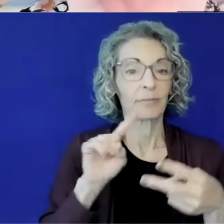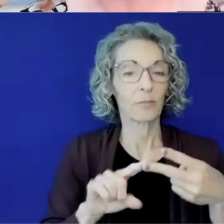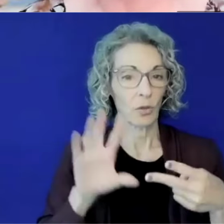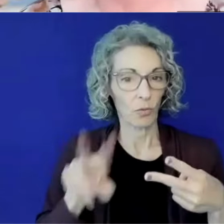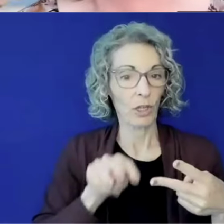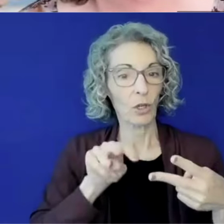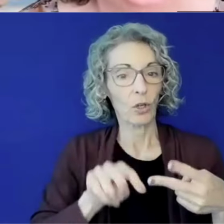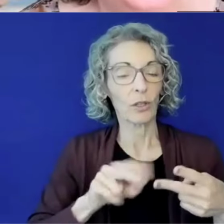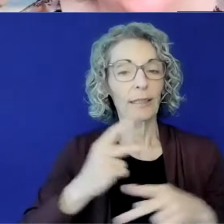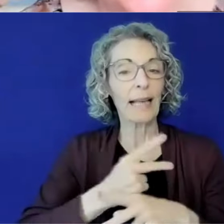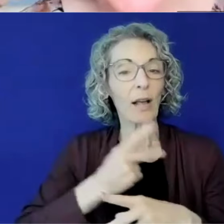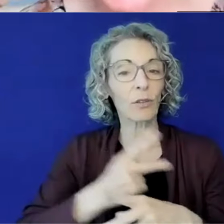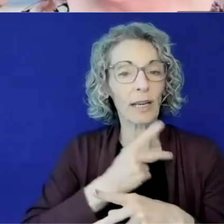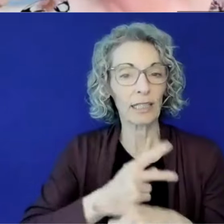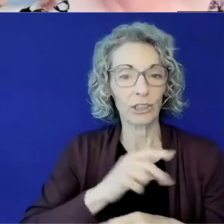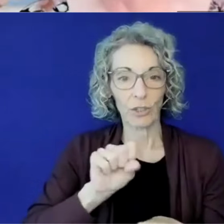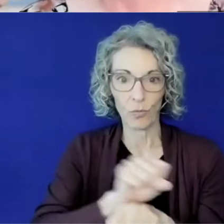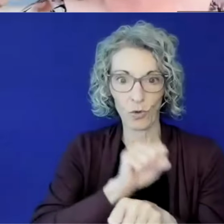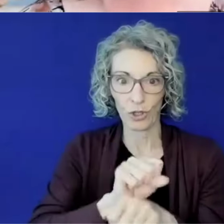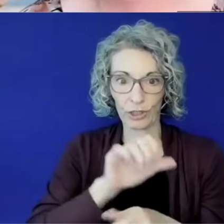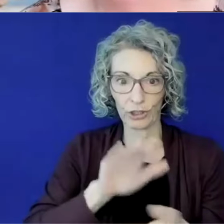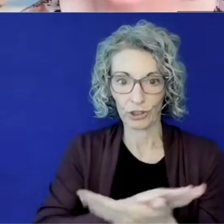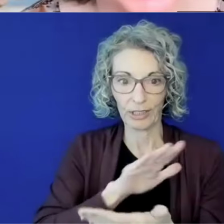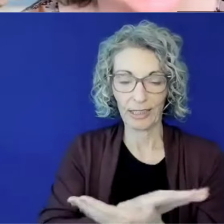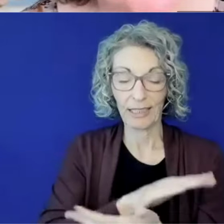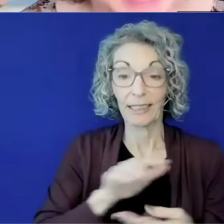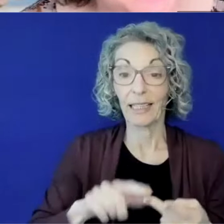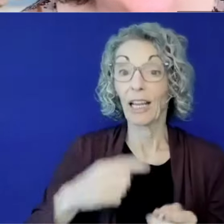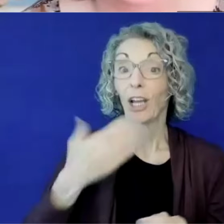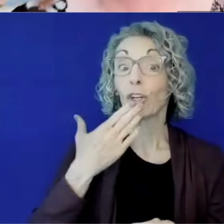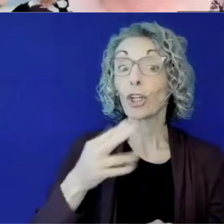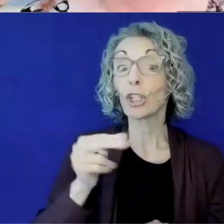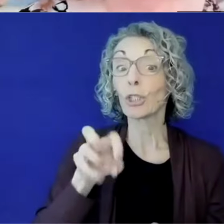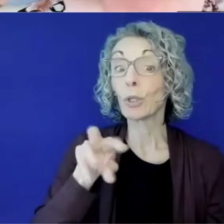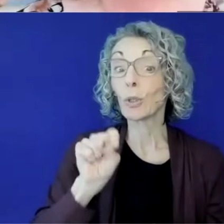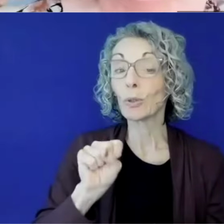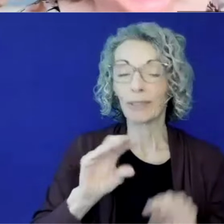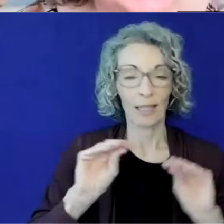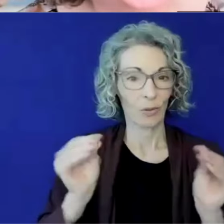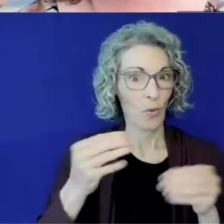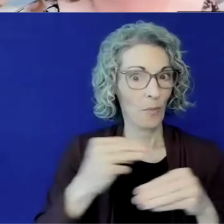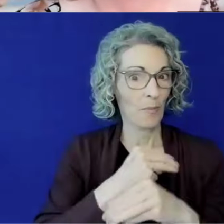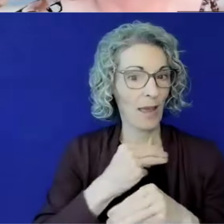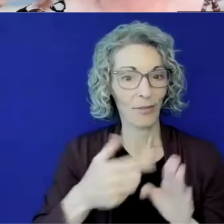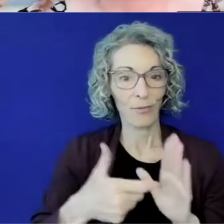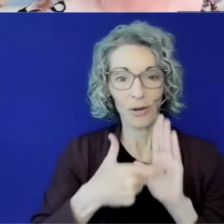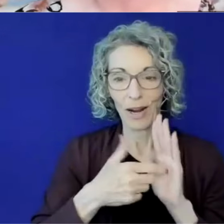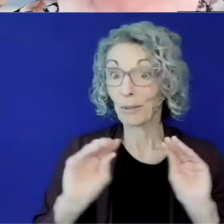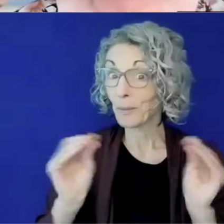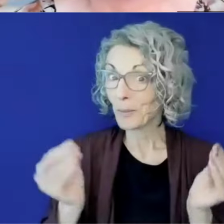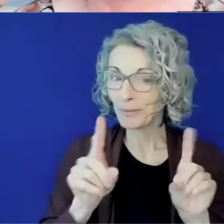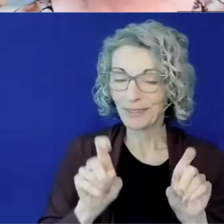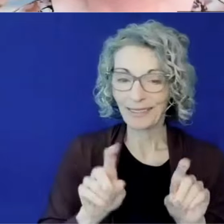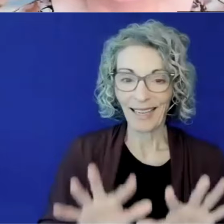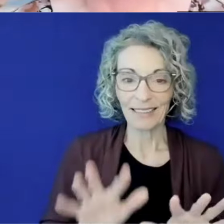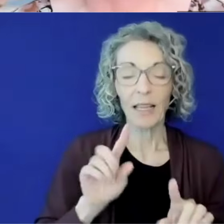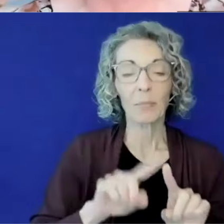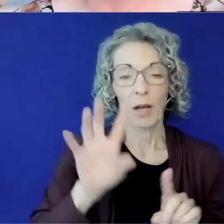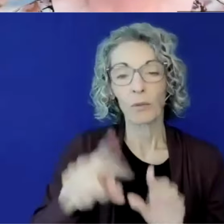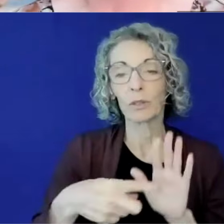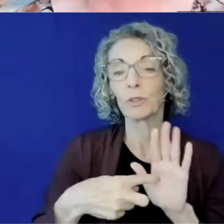calculation worksheet, but good news, I'm not going to make you do any math. There is no test, but I will show you how